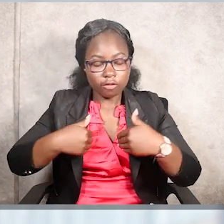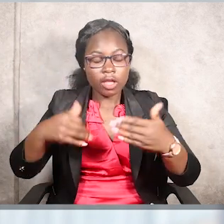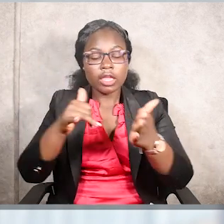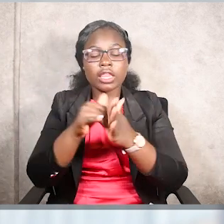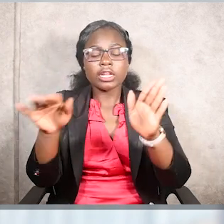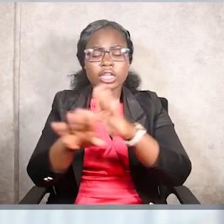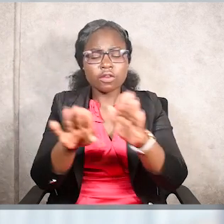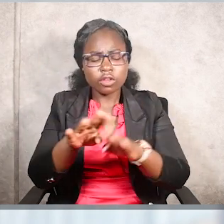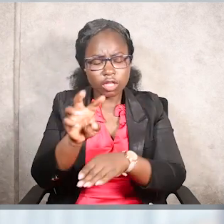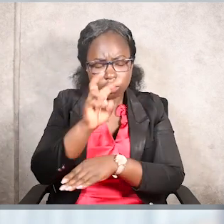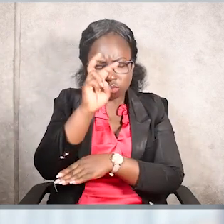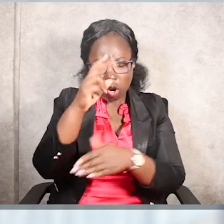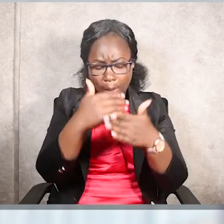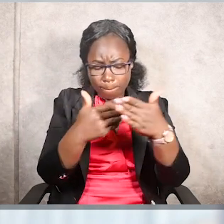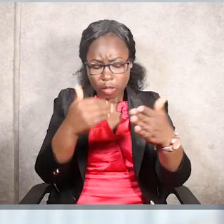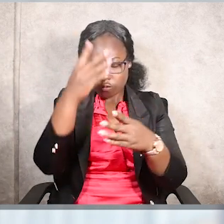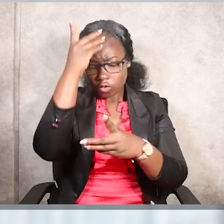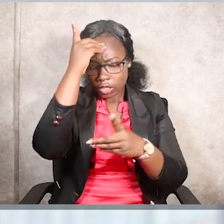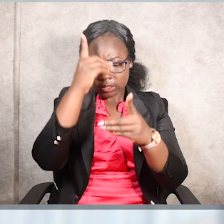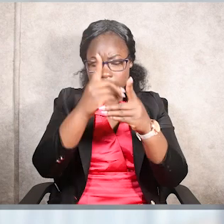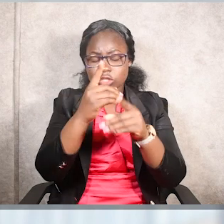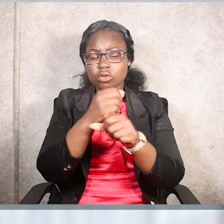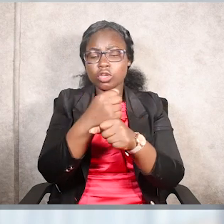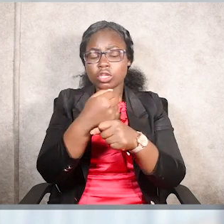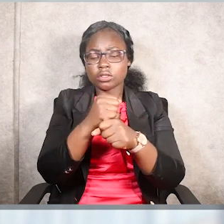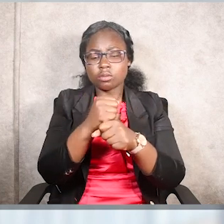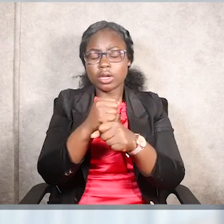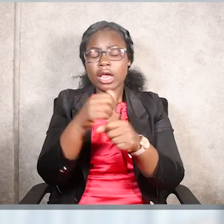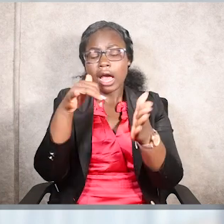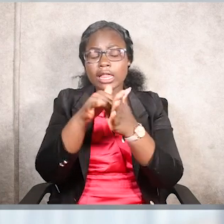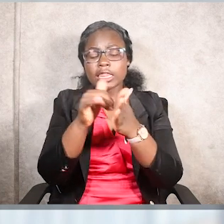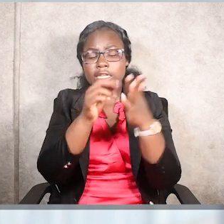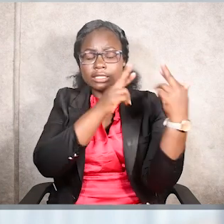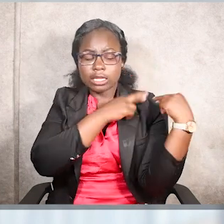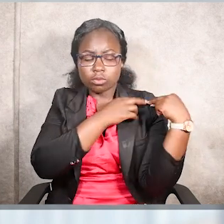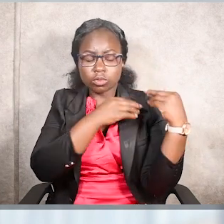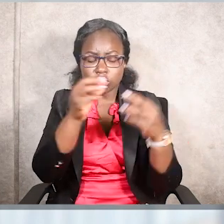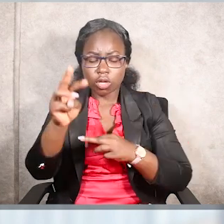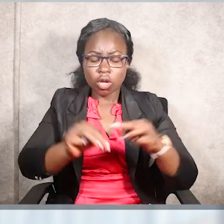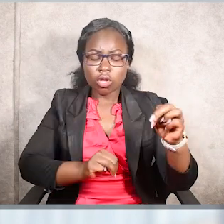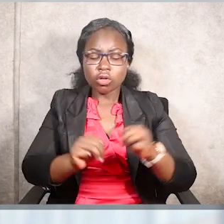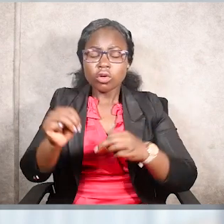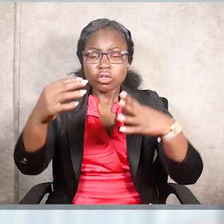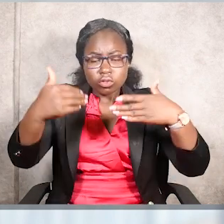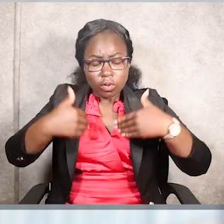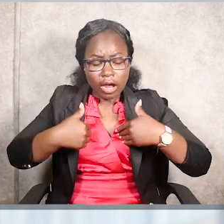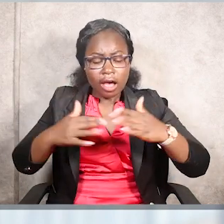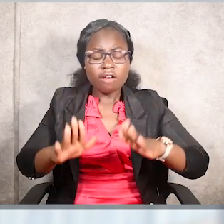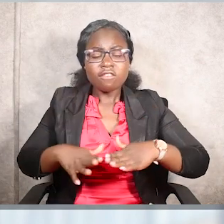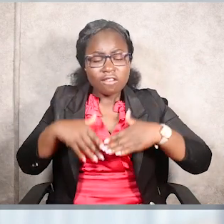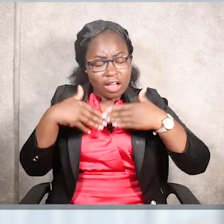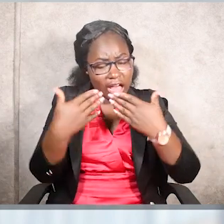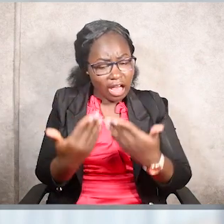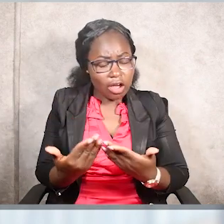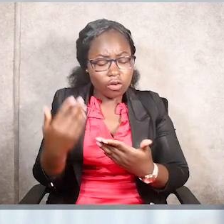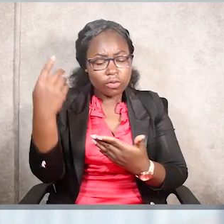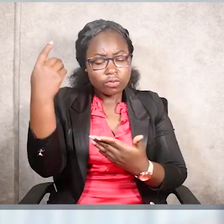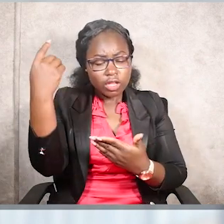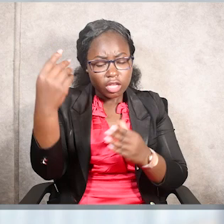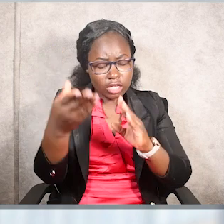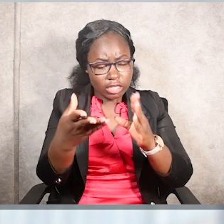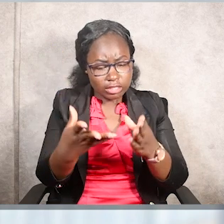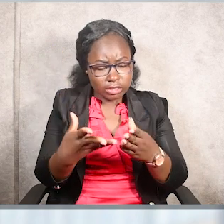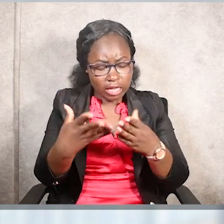has to be looked at before a decision is arrived at, and that's the role of a manager, to establish how they arrived at a